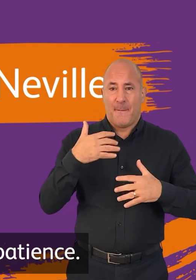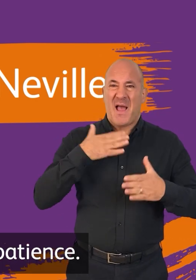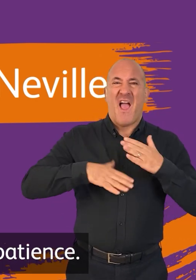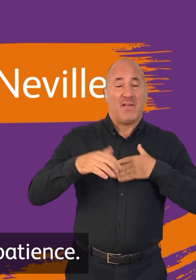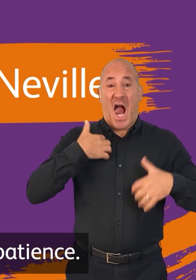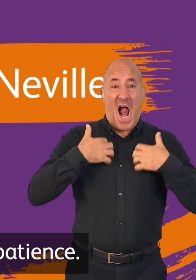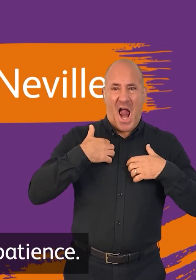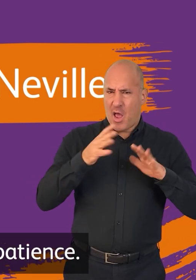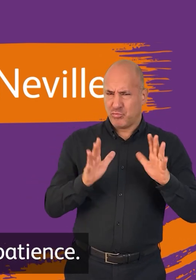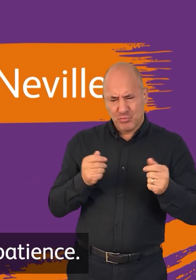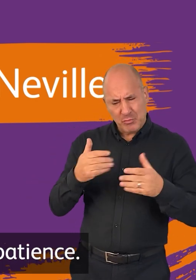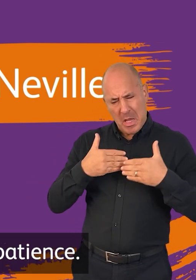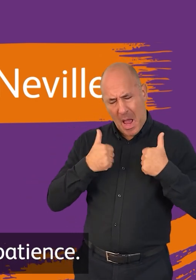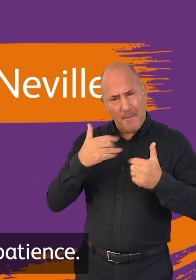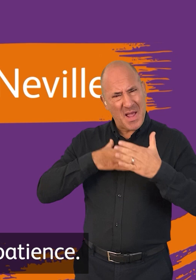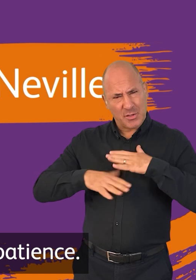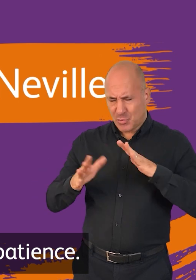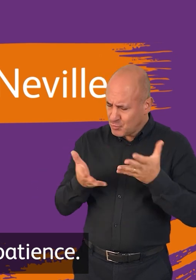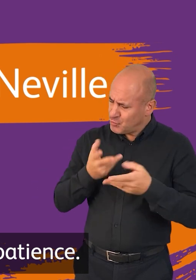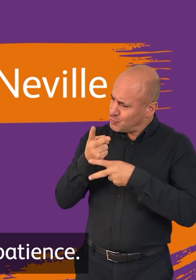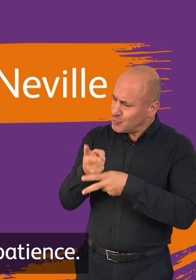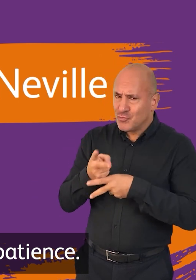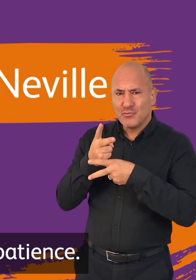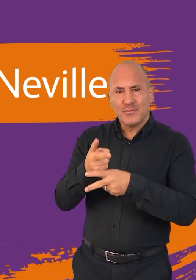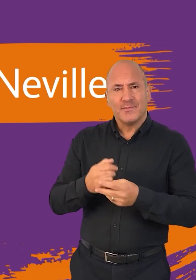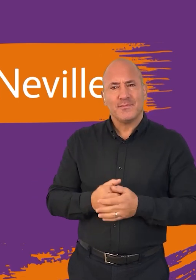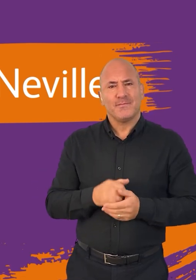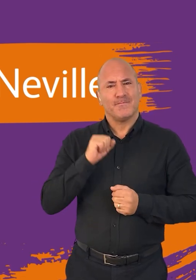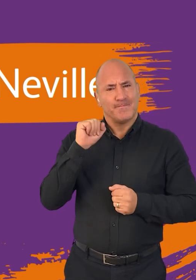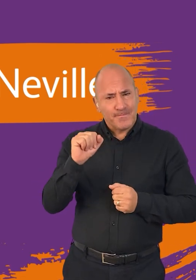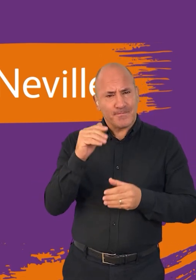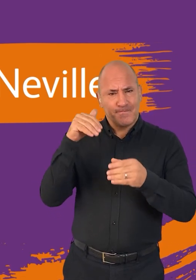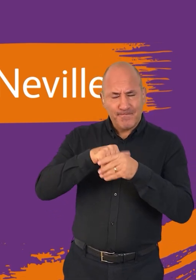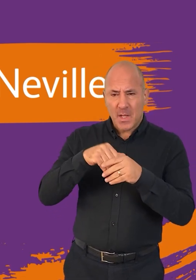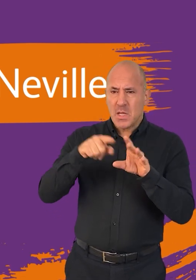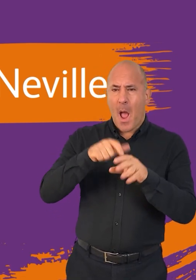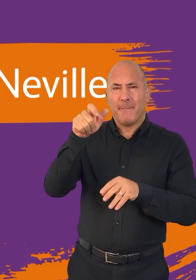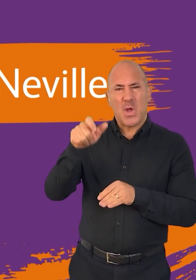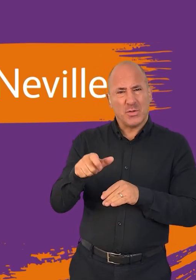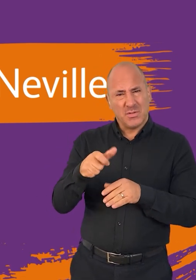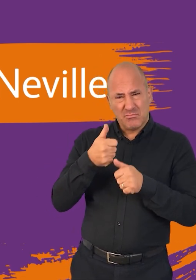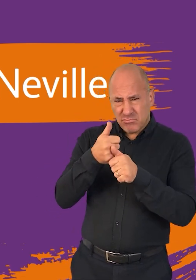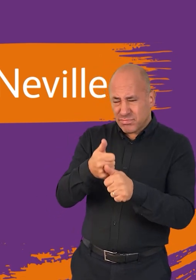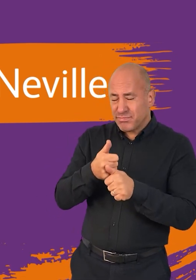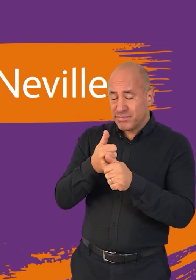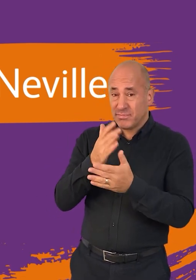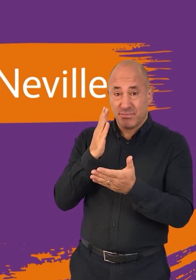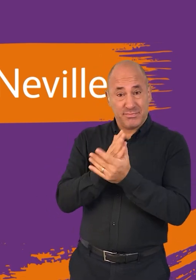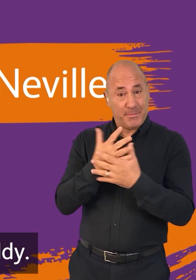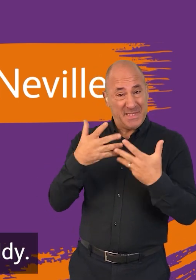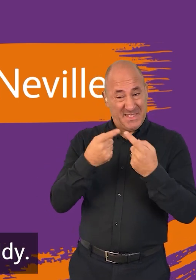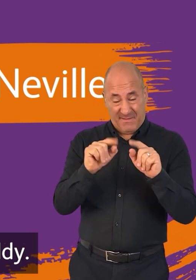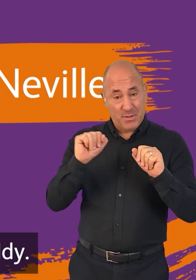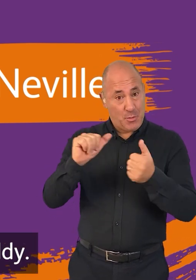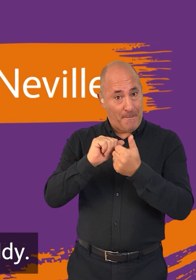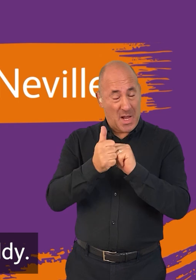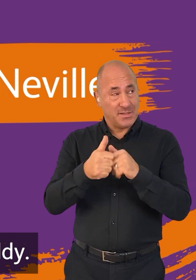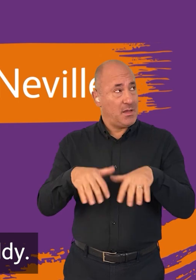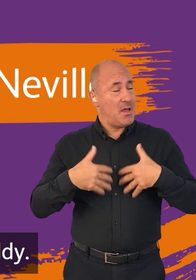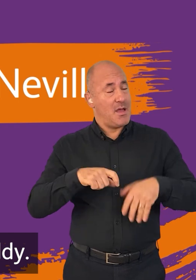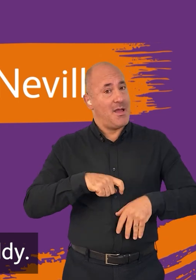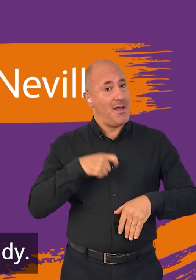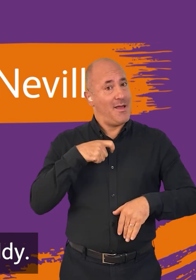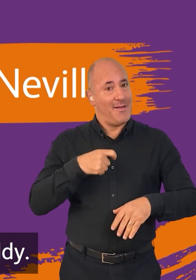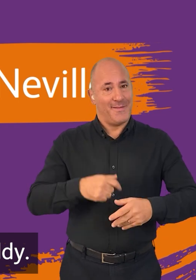very excitable behaviour with kindness and patience. Sophie's consistent presence in this young person's life has made a